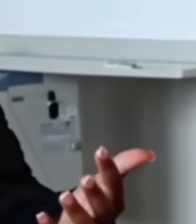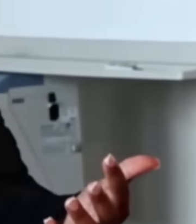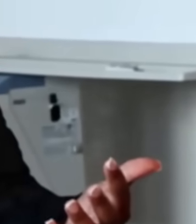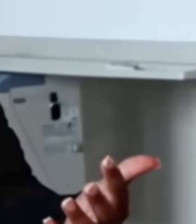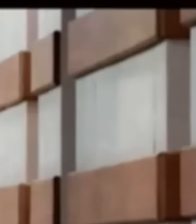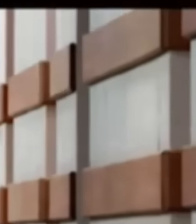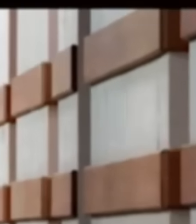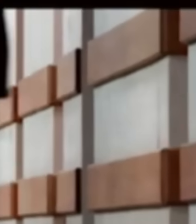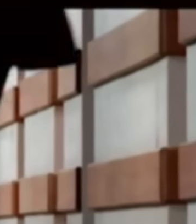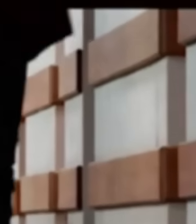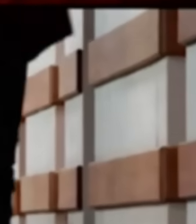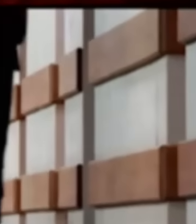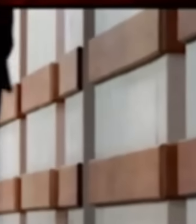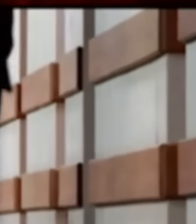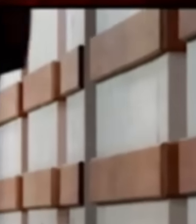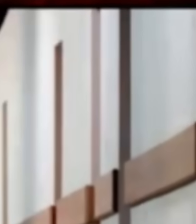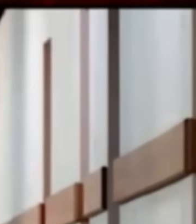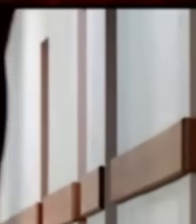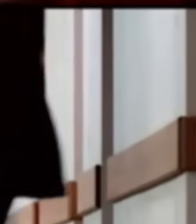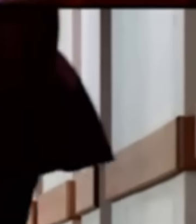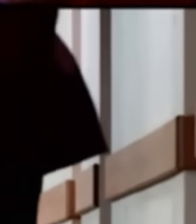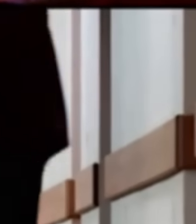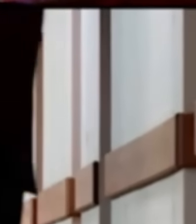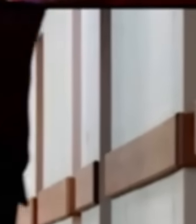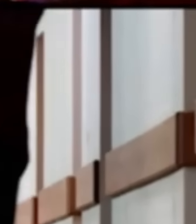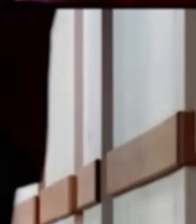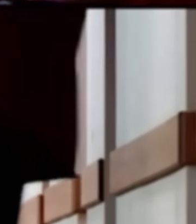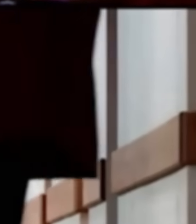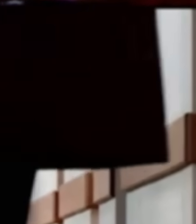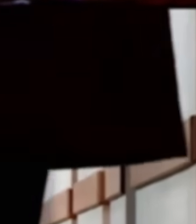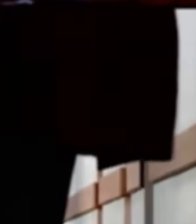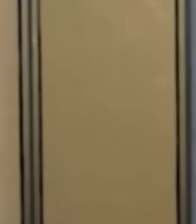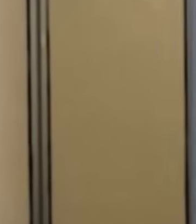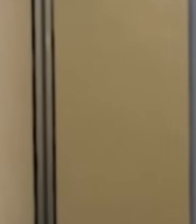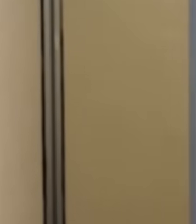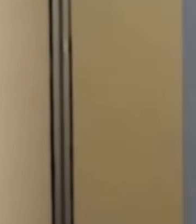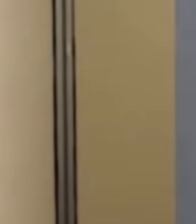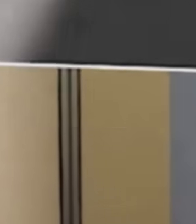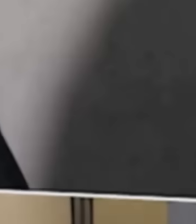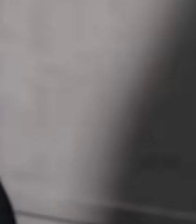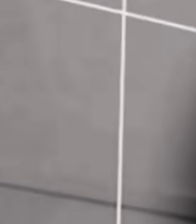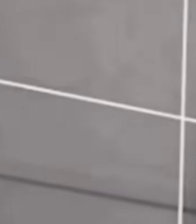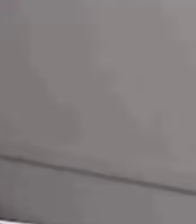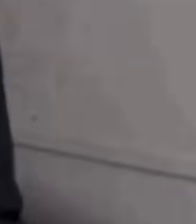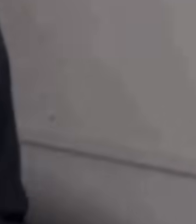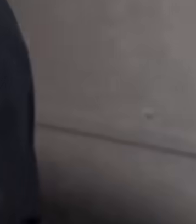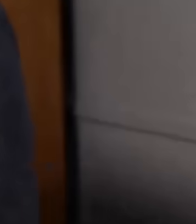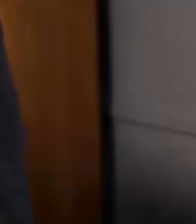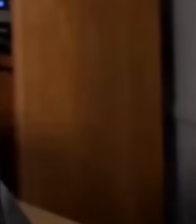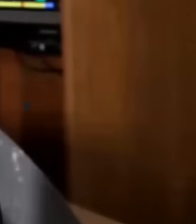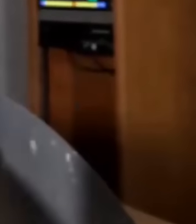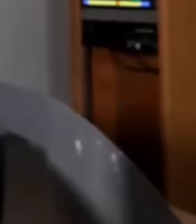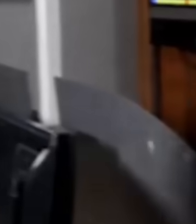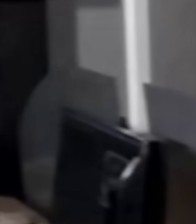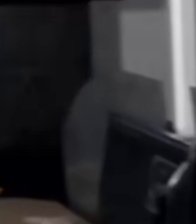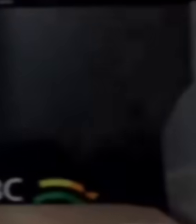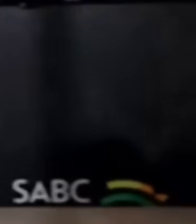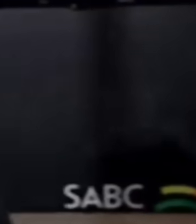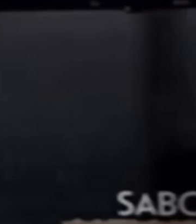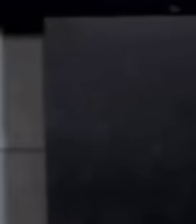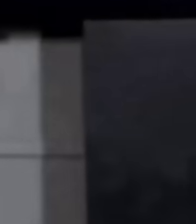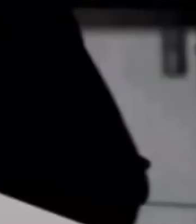This Women's Month, we honor their commitment, their brilliance, their passion, and the unwavering heart they pour